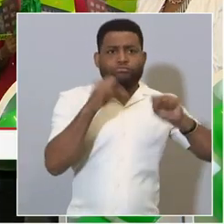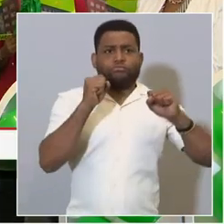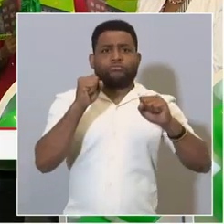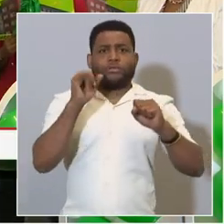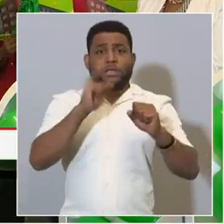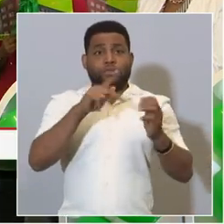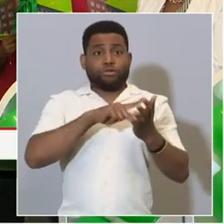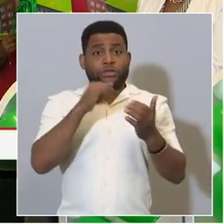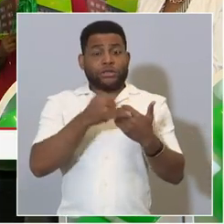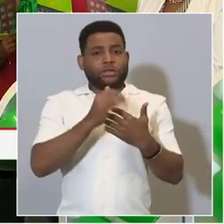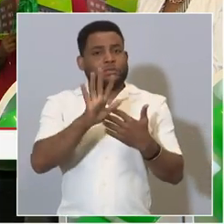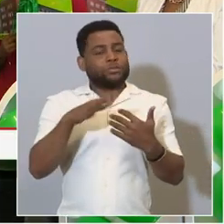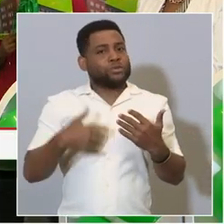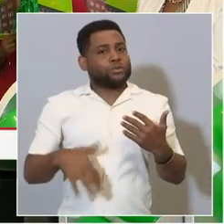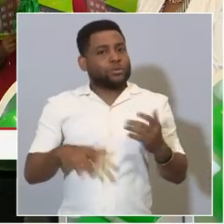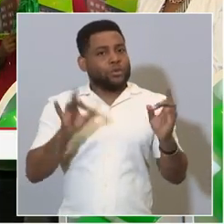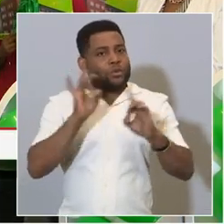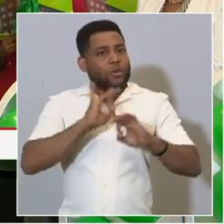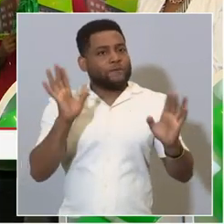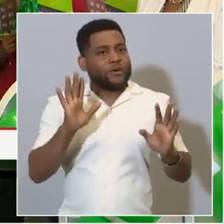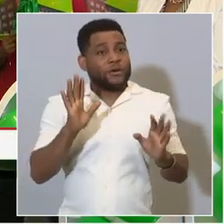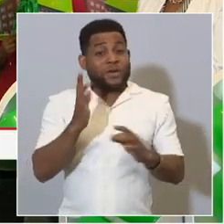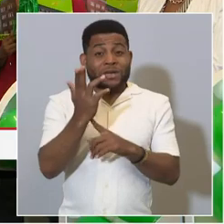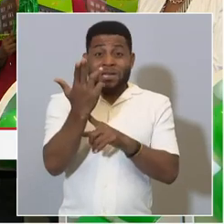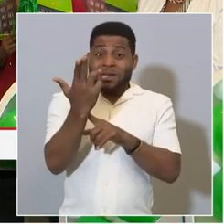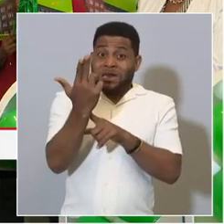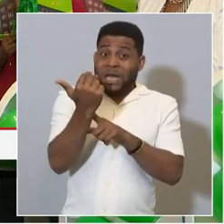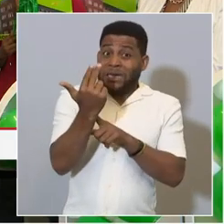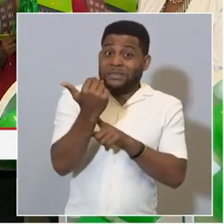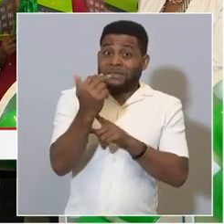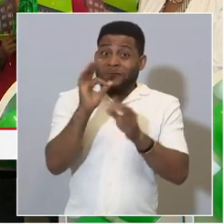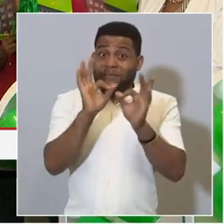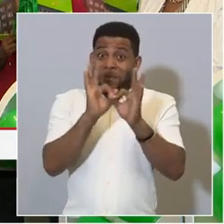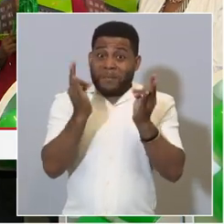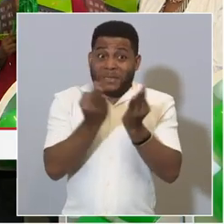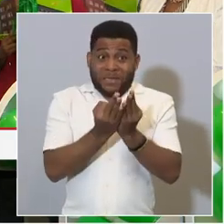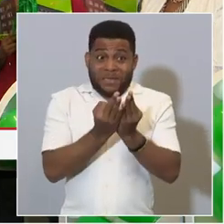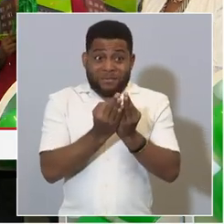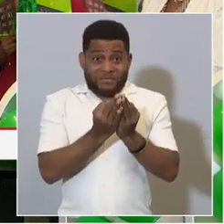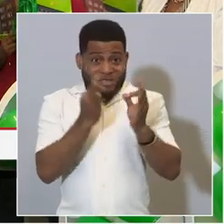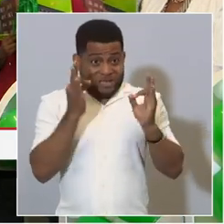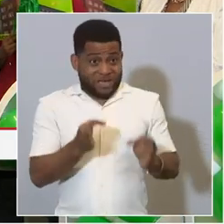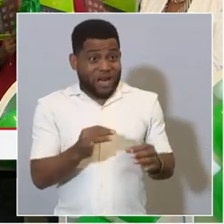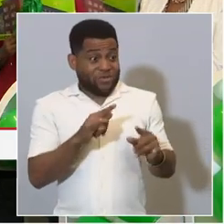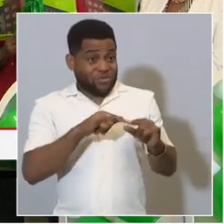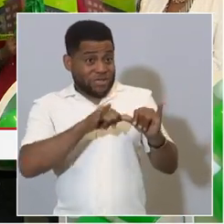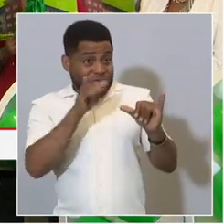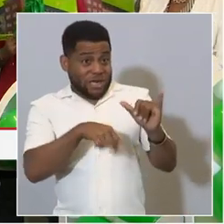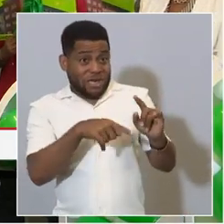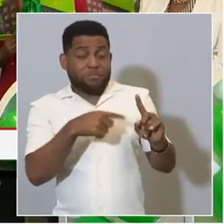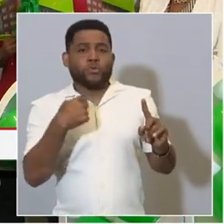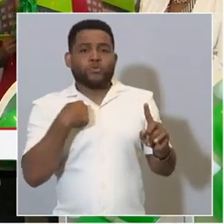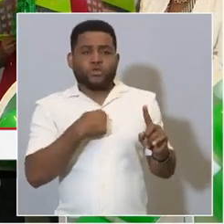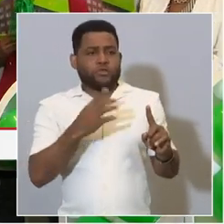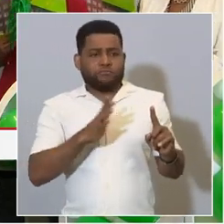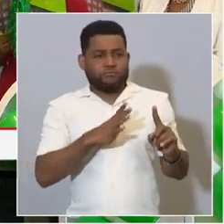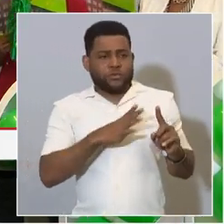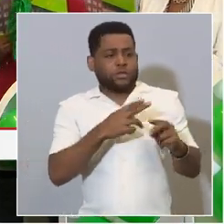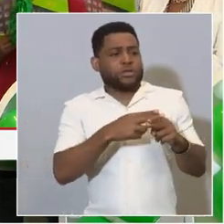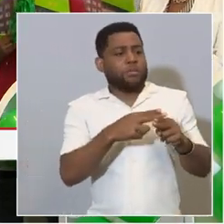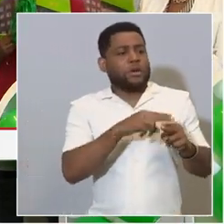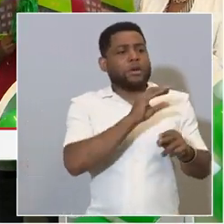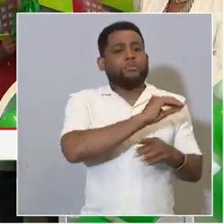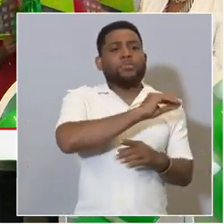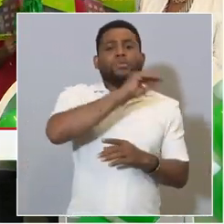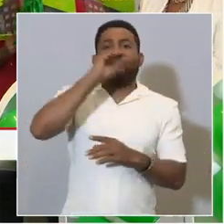family had to live in a hotel when we acquired the property. We moved them to the apartments that met their needs in other